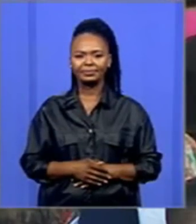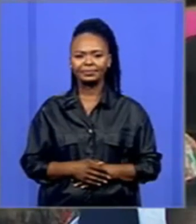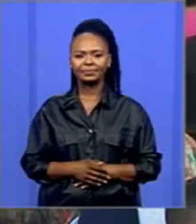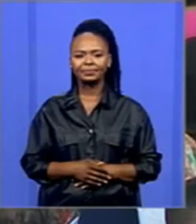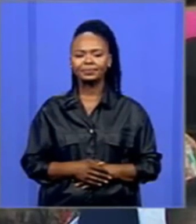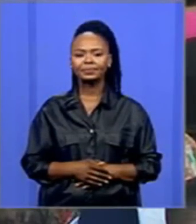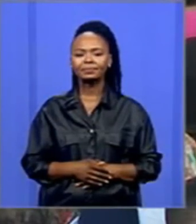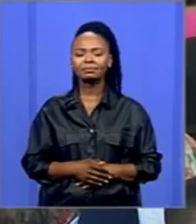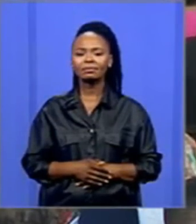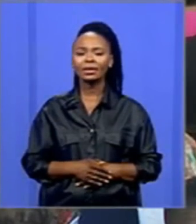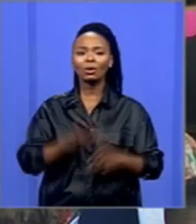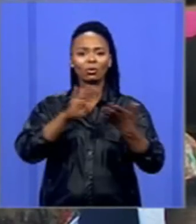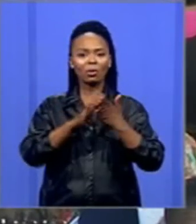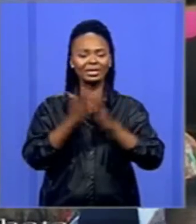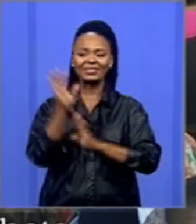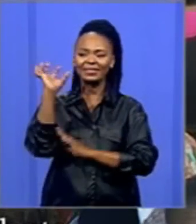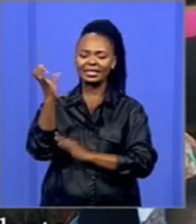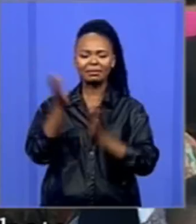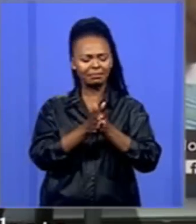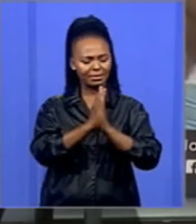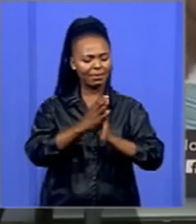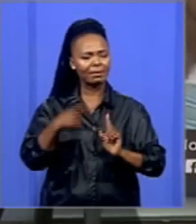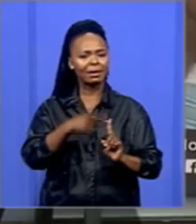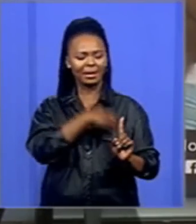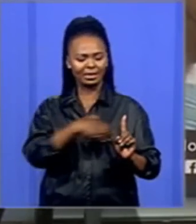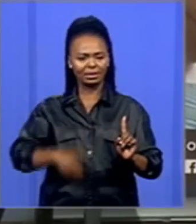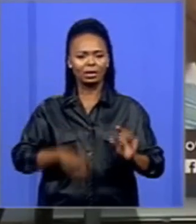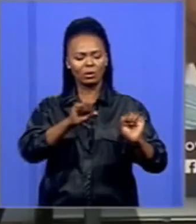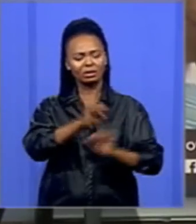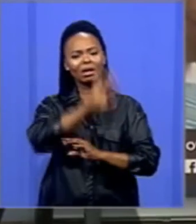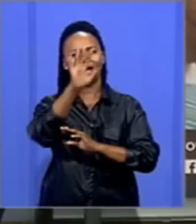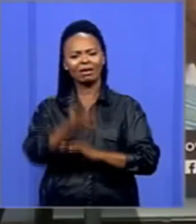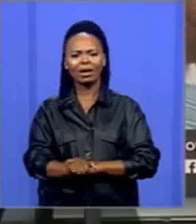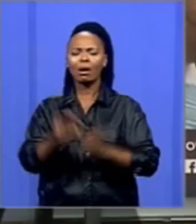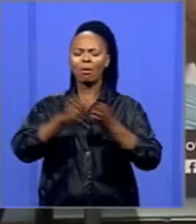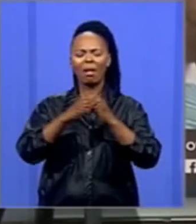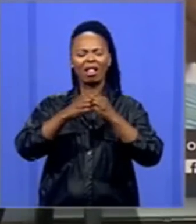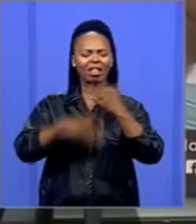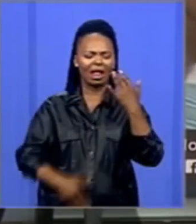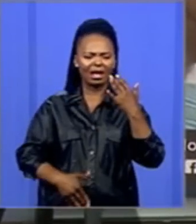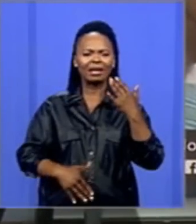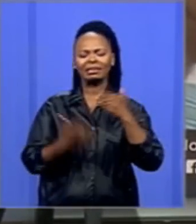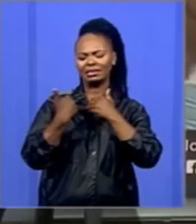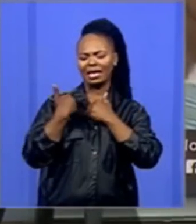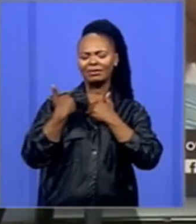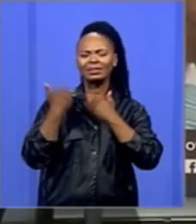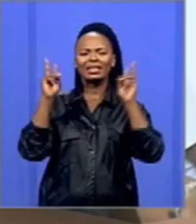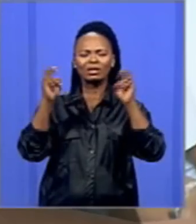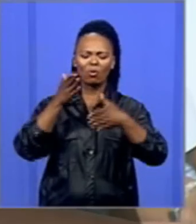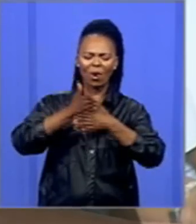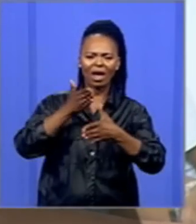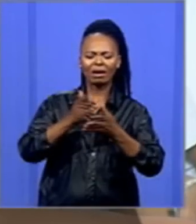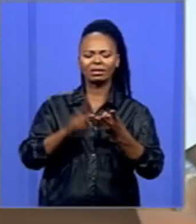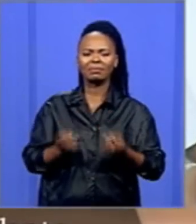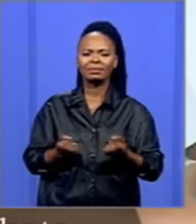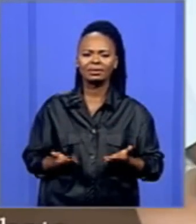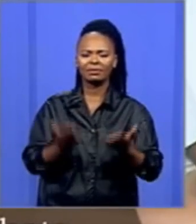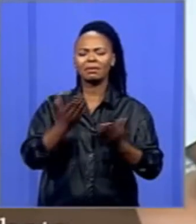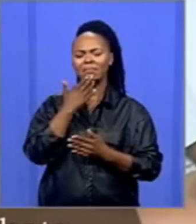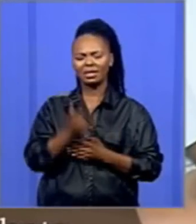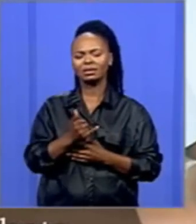Baahi ba Free State ba ipiletsa mo Presidente Ramaphosa ho rarolla diphephetso tsa bona tsa polokeho leqeme la mesebetsi le phano ya